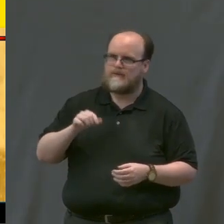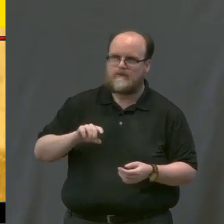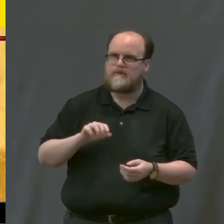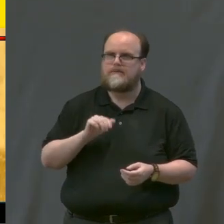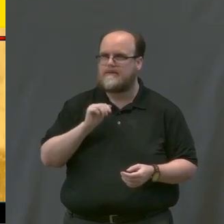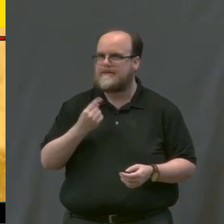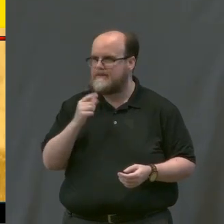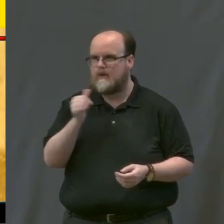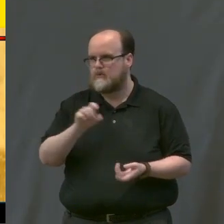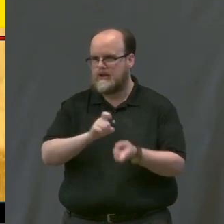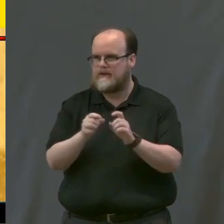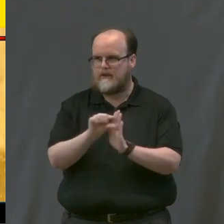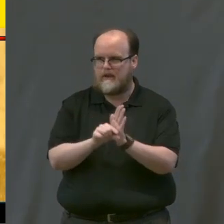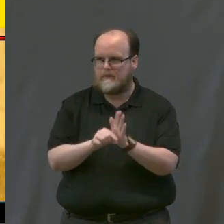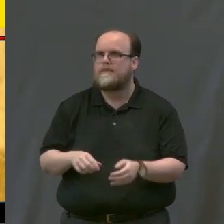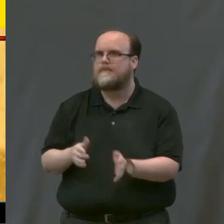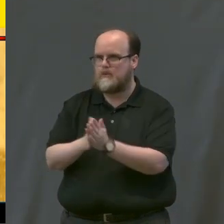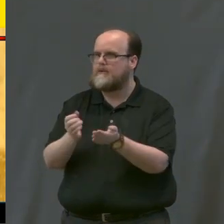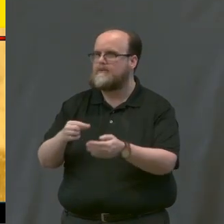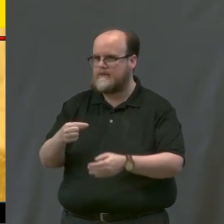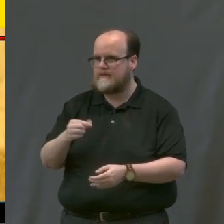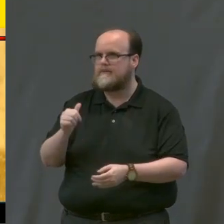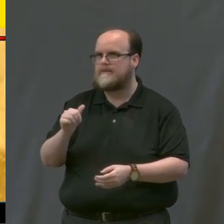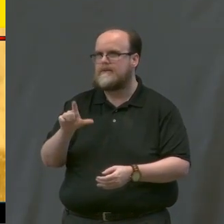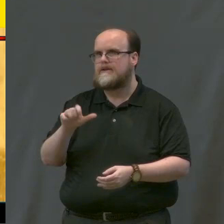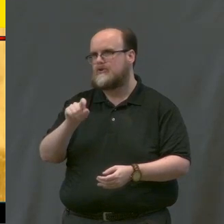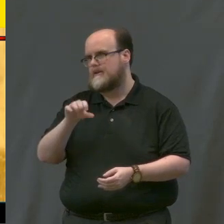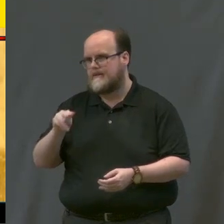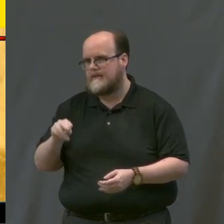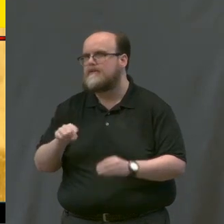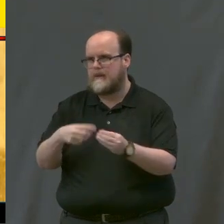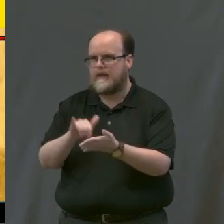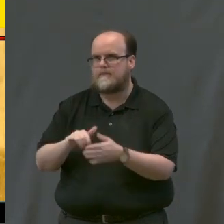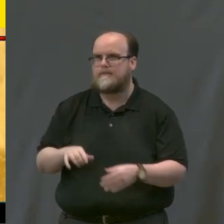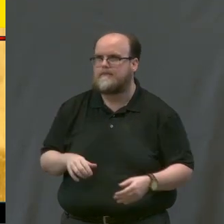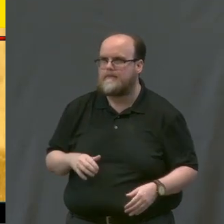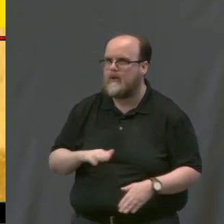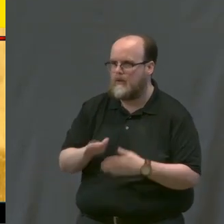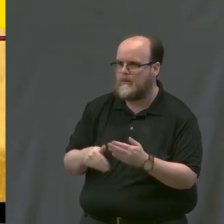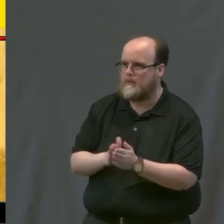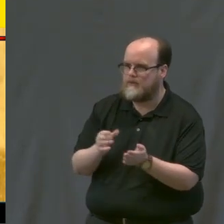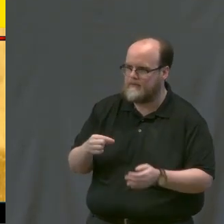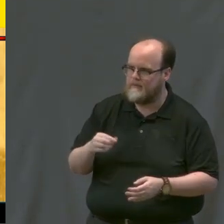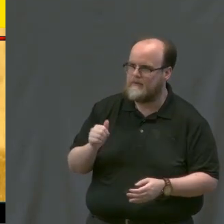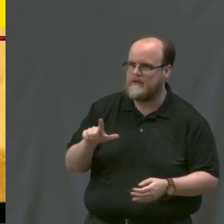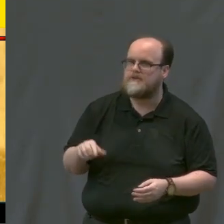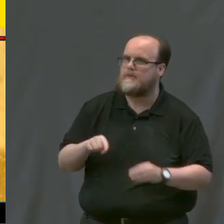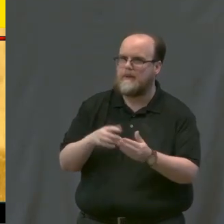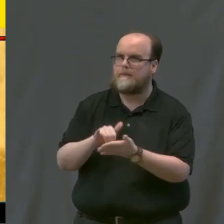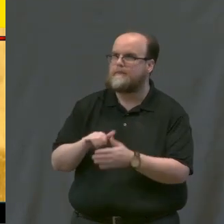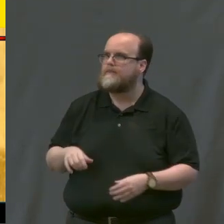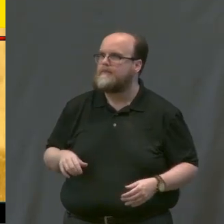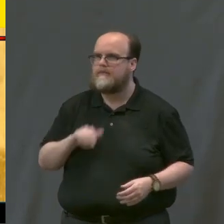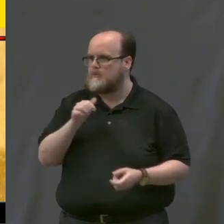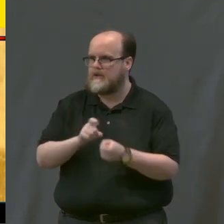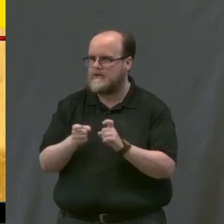book. The entire book of Galatians is about don't change the gospel. Any comment on that one? That was a little bit